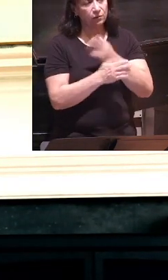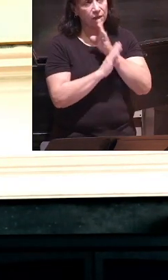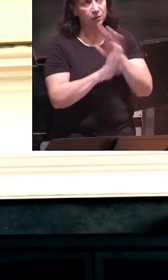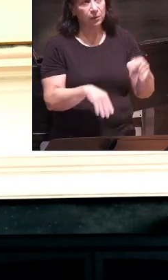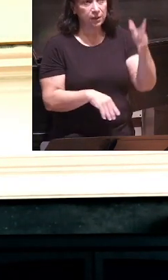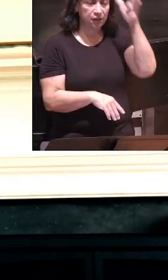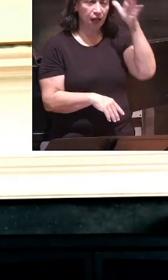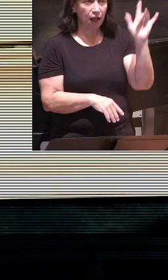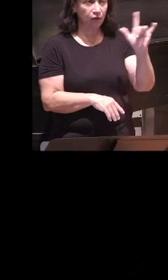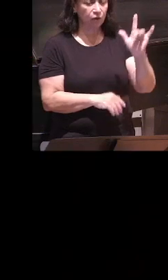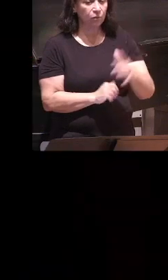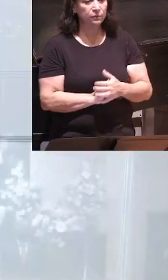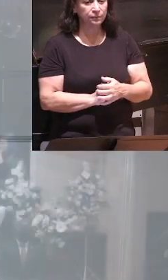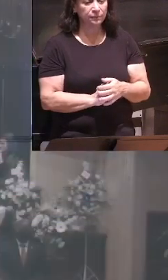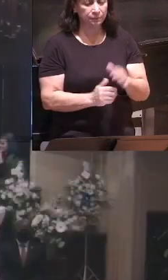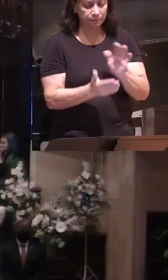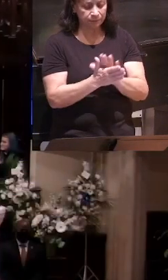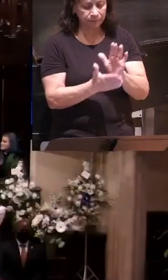man. I love you.